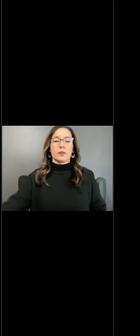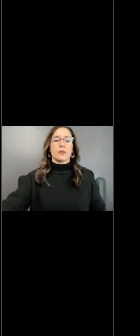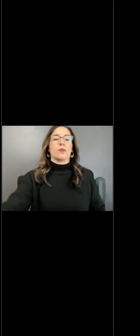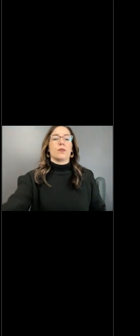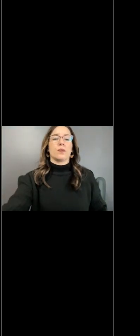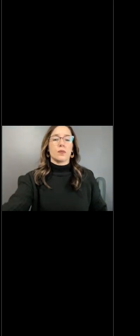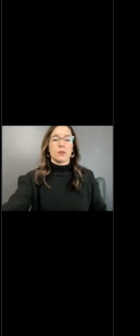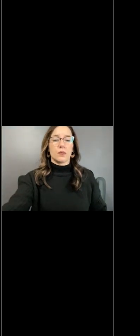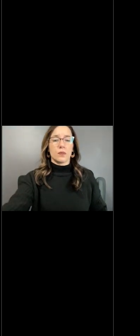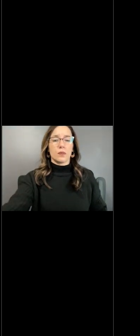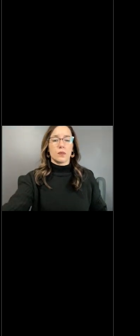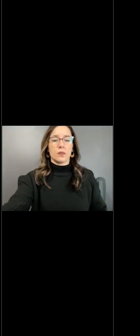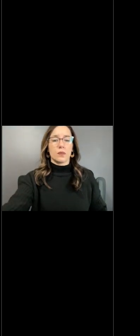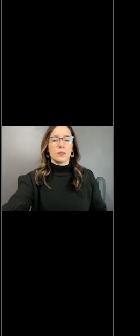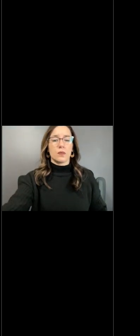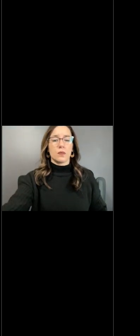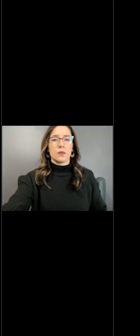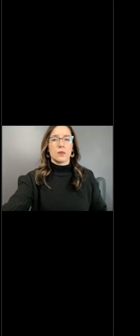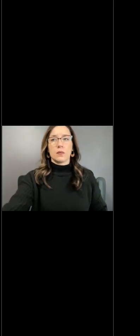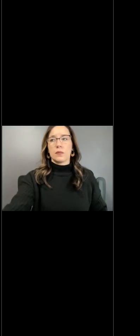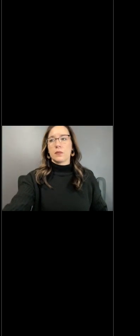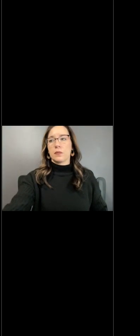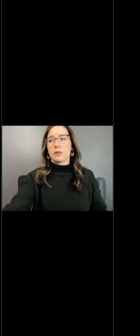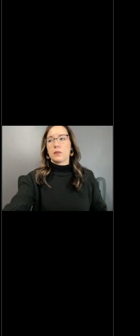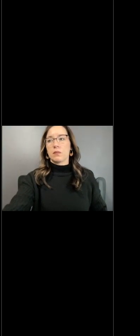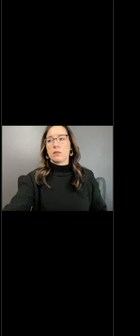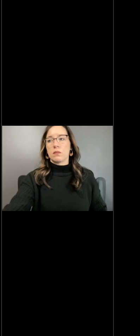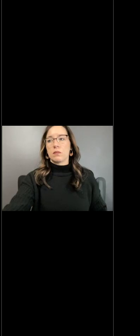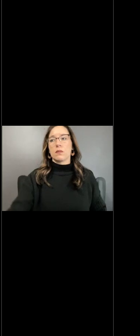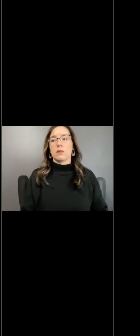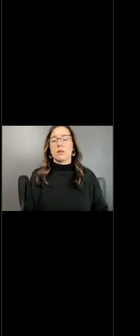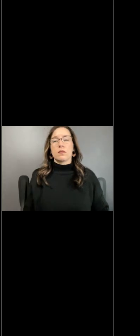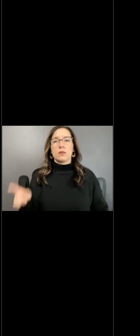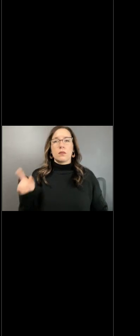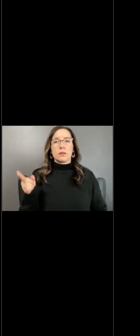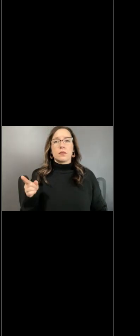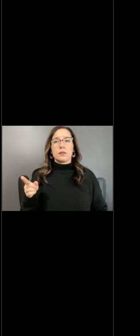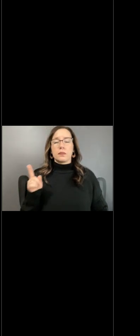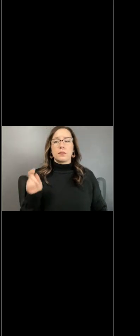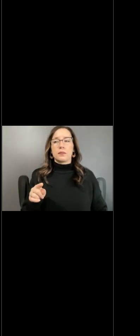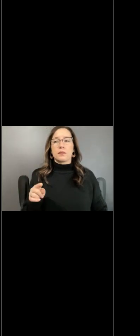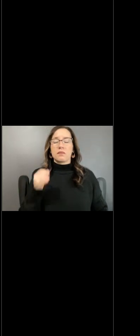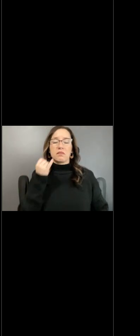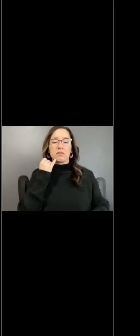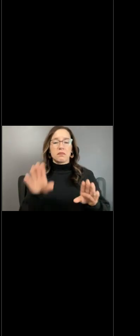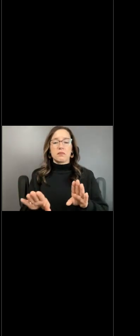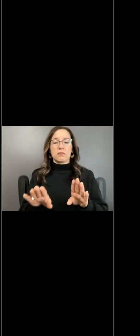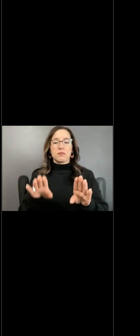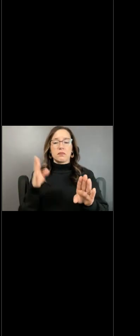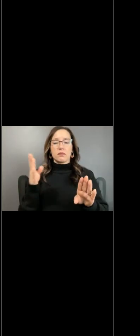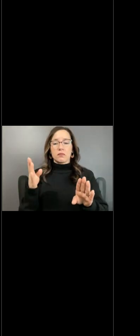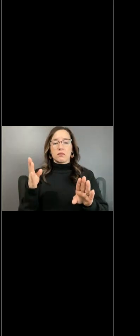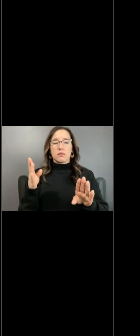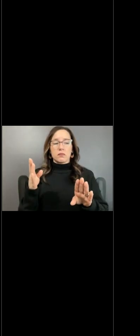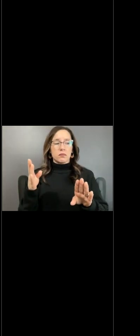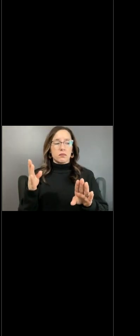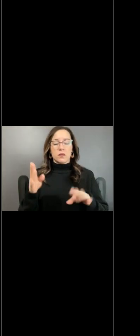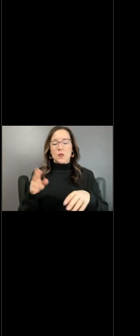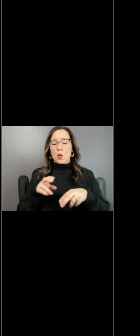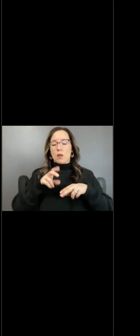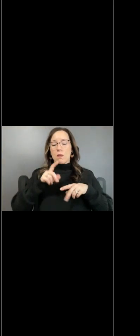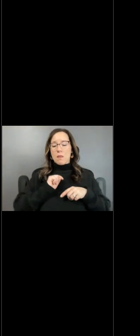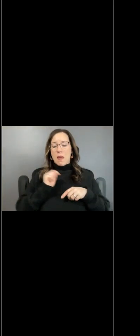let's see. We have a question. If the door opposing the toilet